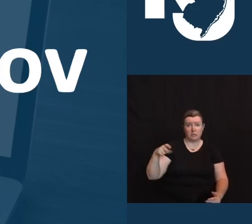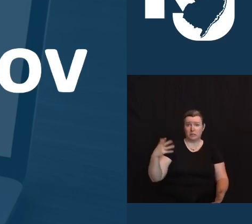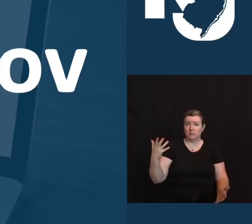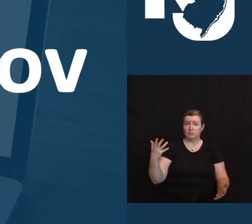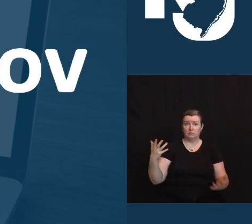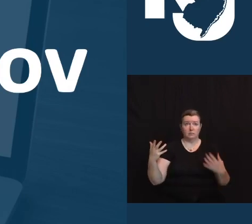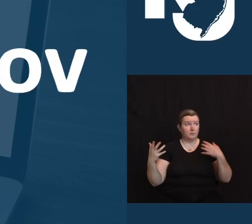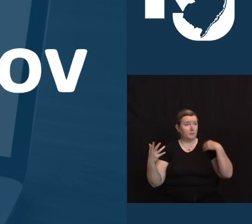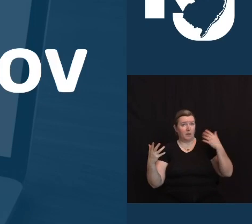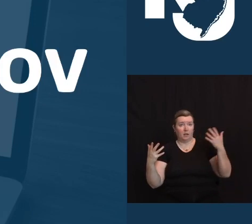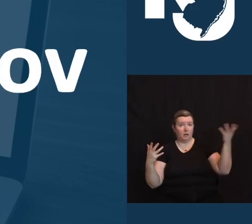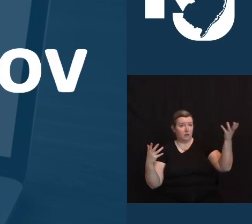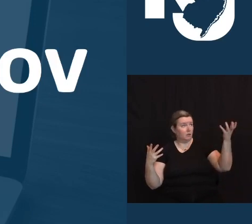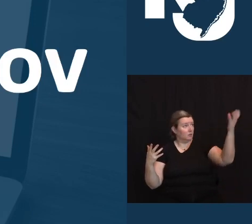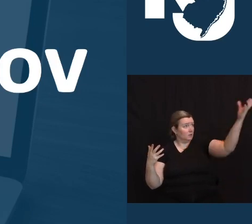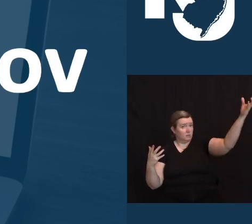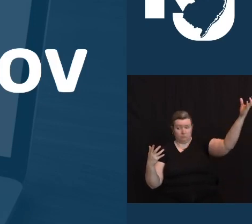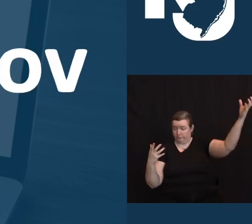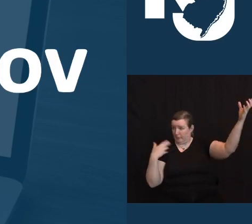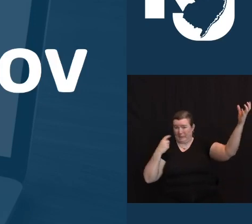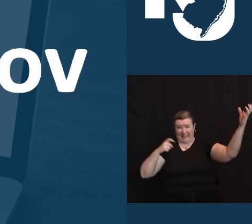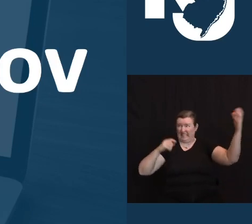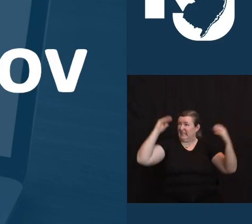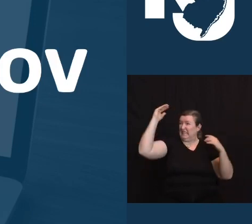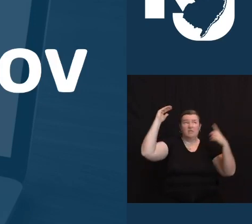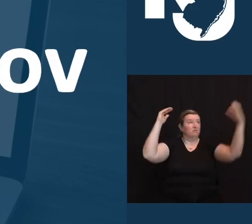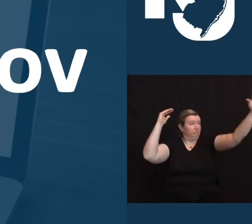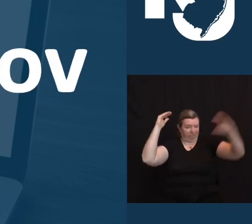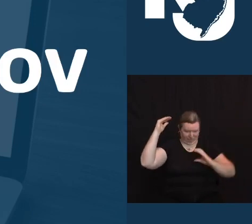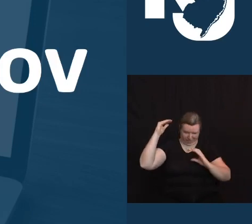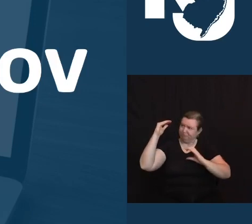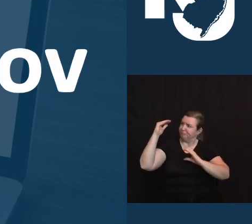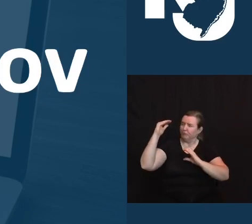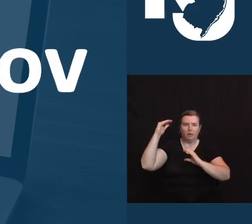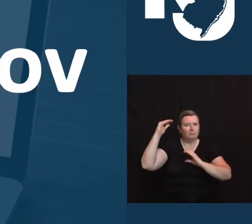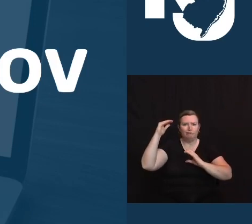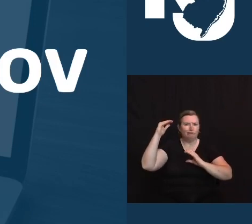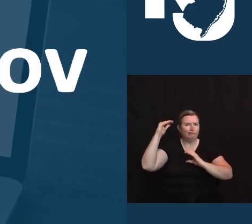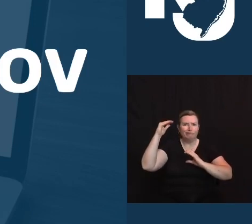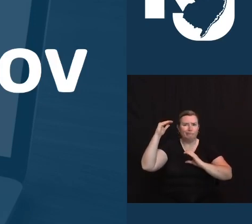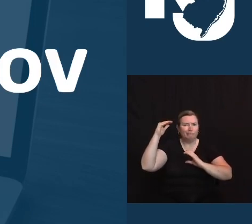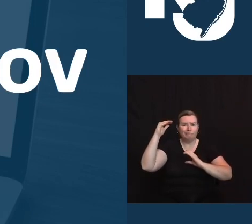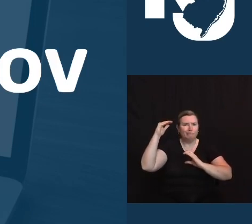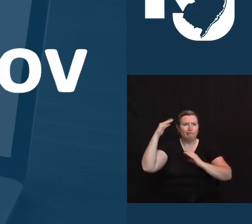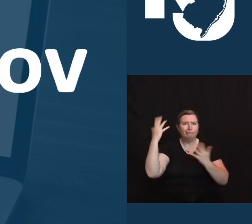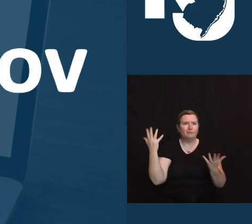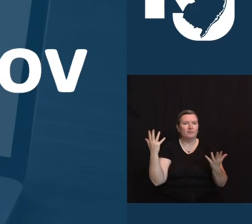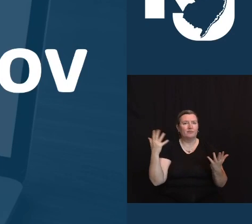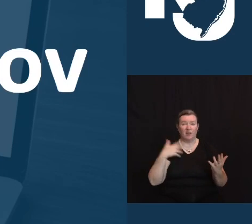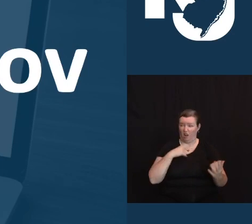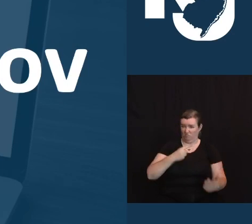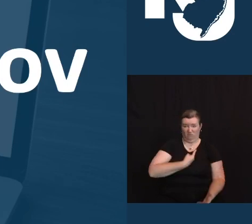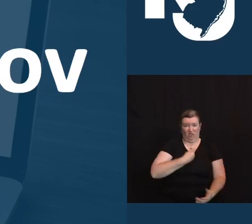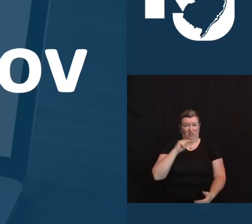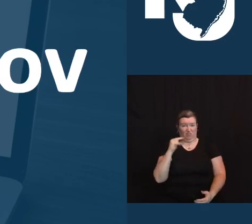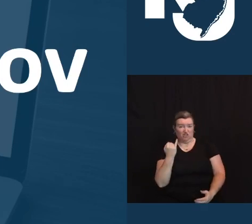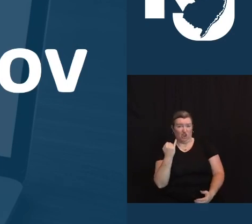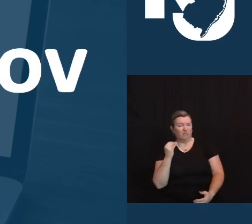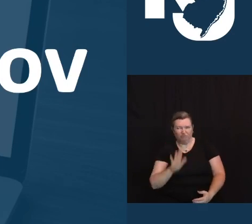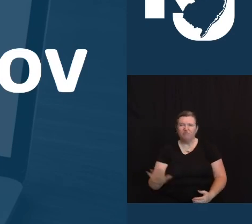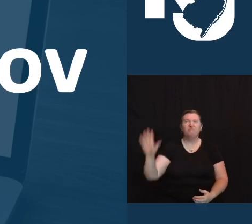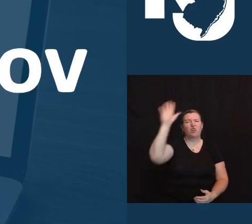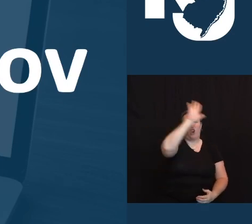would be hard-pressed to find a state anywhere that would say differently. Because of this pandemic, we are undergoing